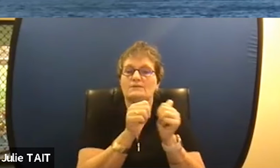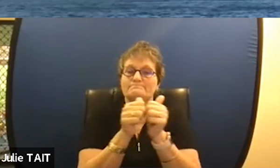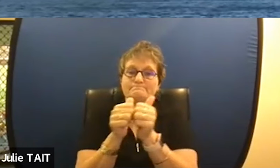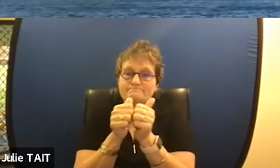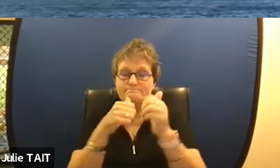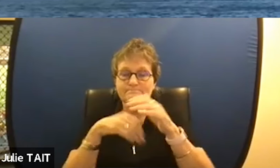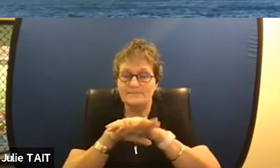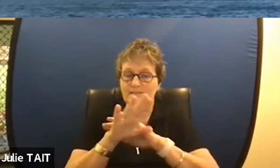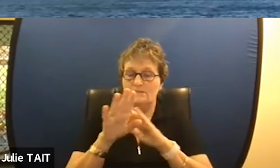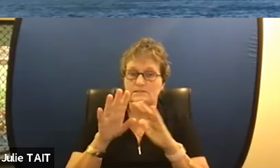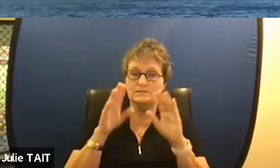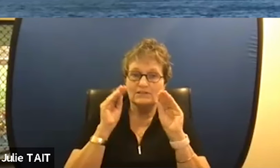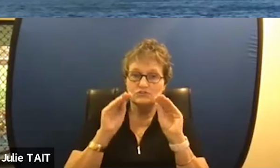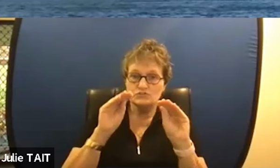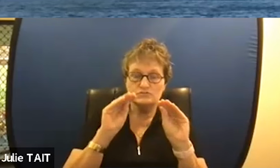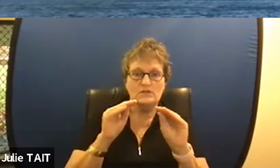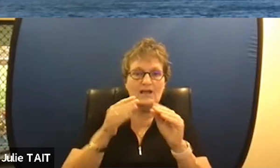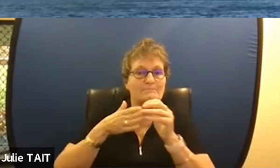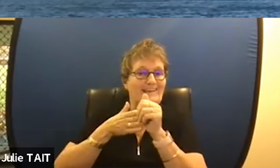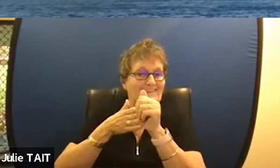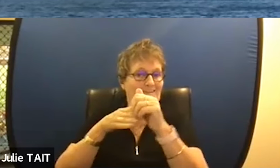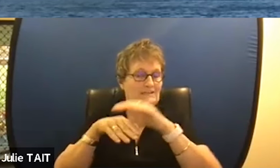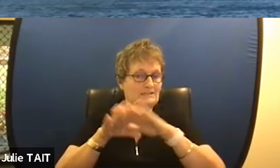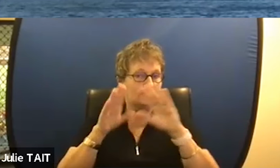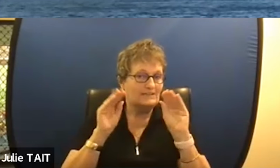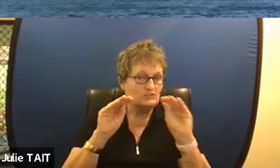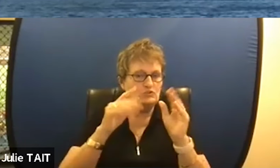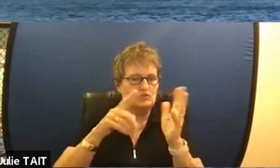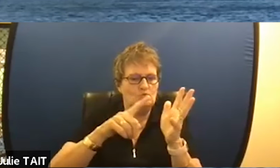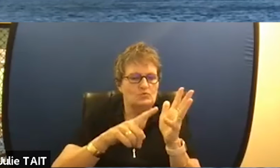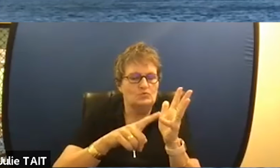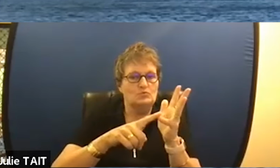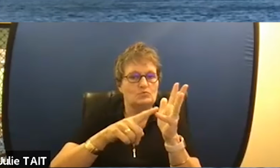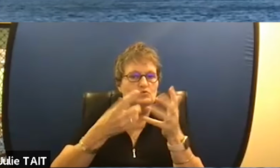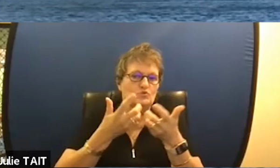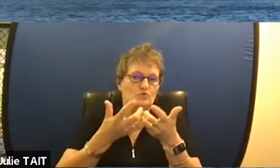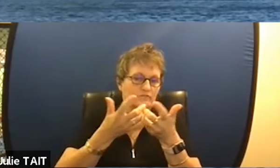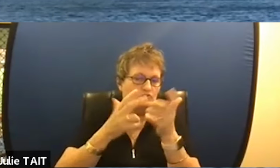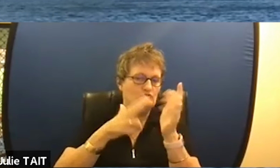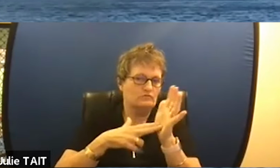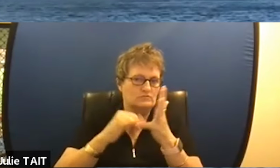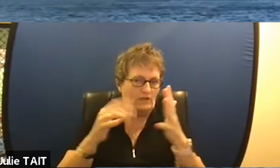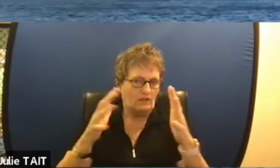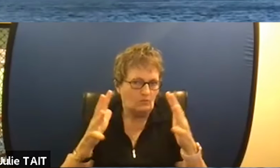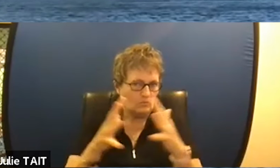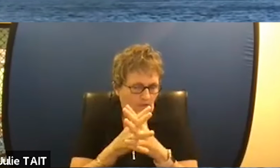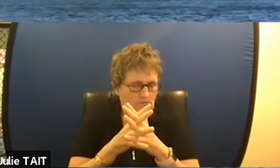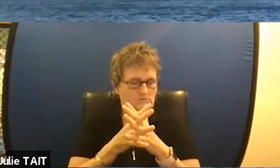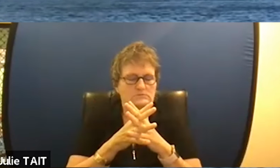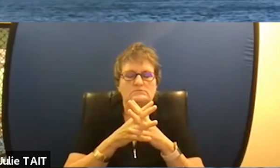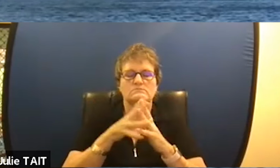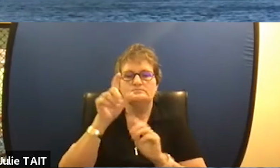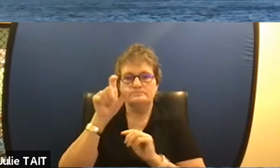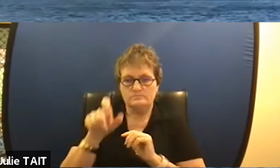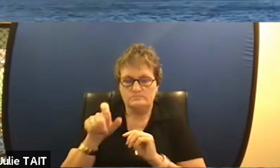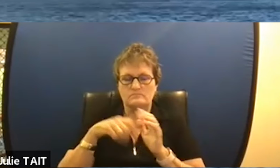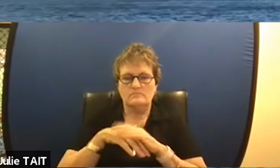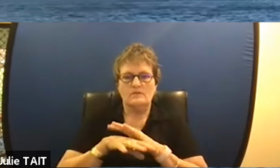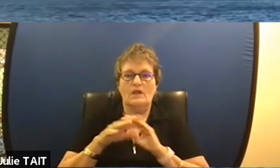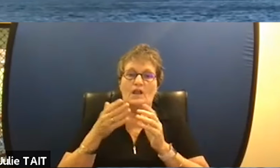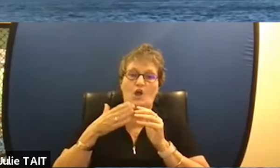the Academic Lead Education at the UNSW Disability Innovation Institute, who are the host of the showcase